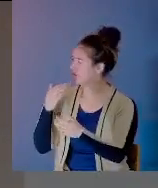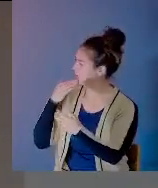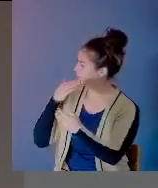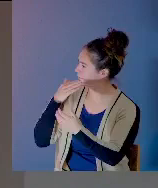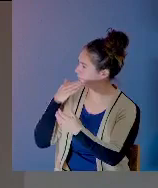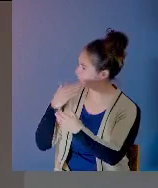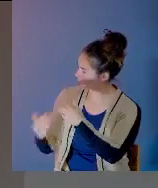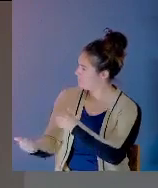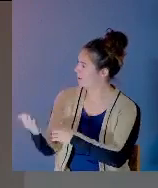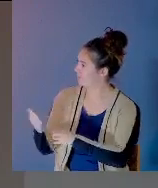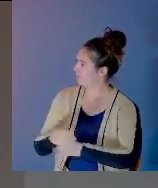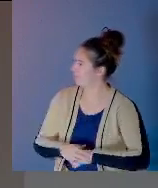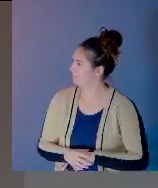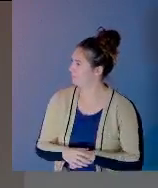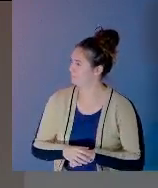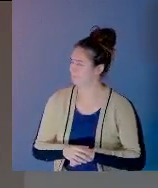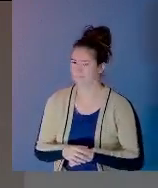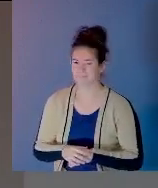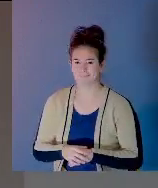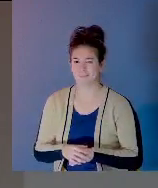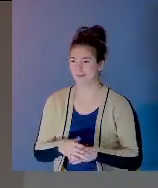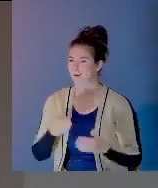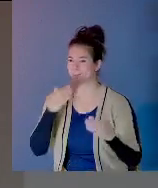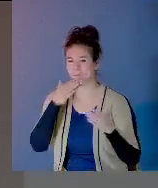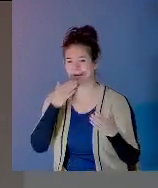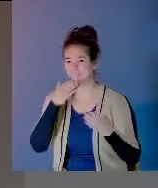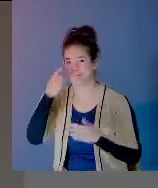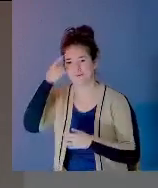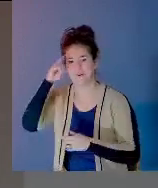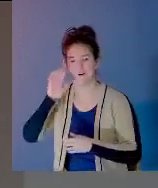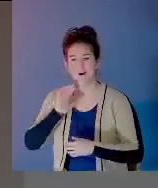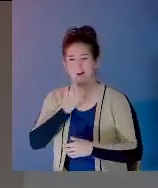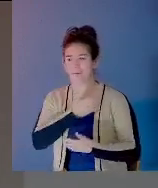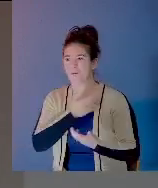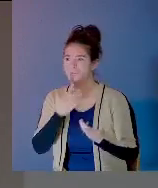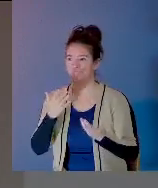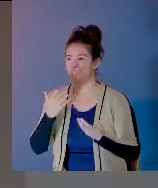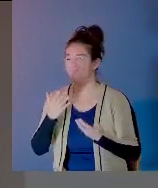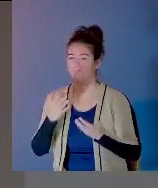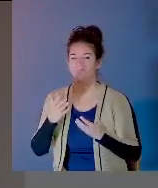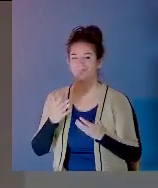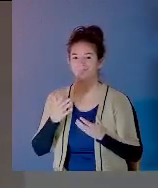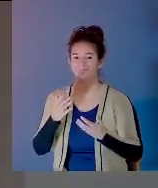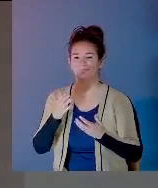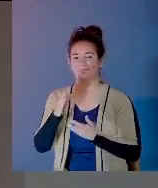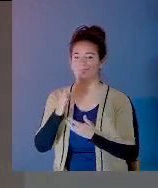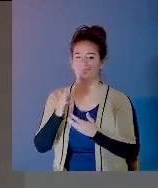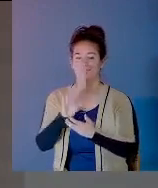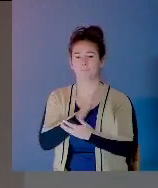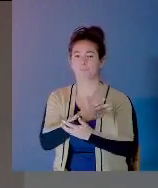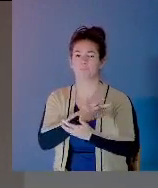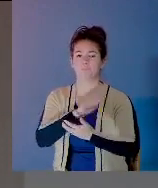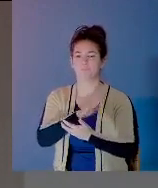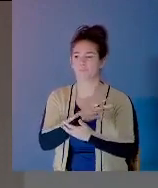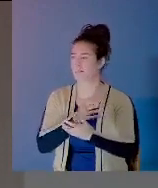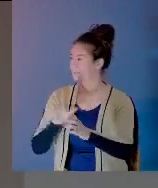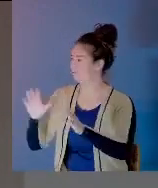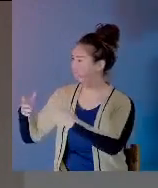I'm grateful for our praise team and that set. It was just, if ever an opportunity to just prepare our